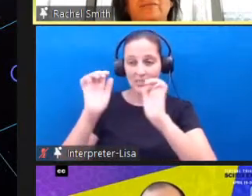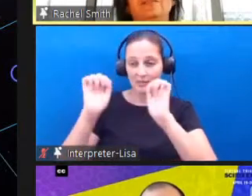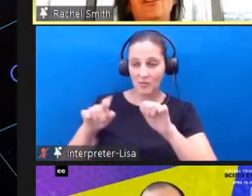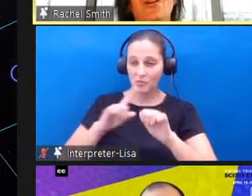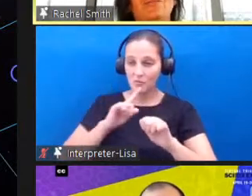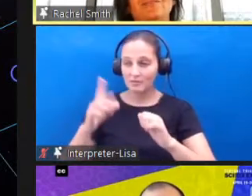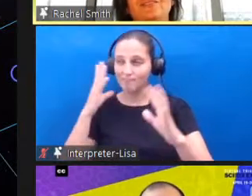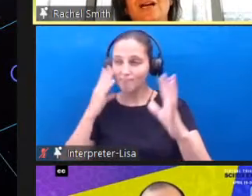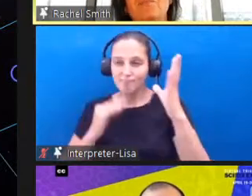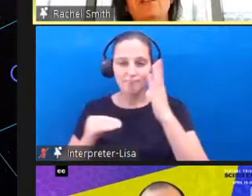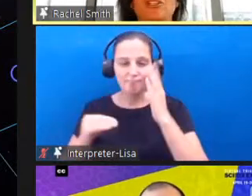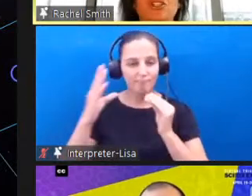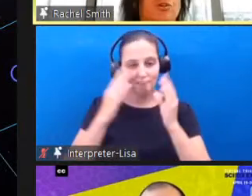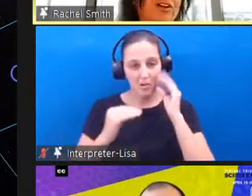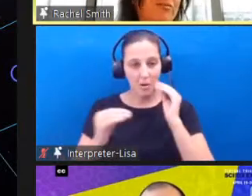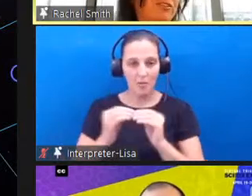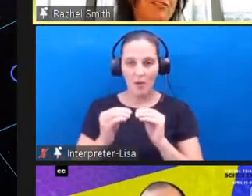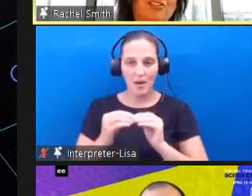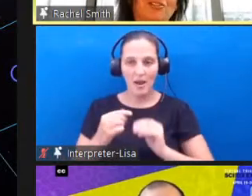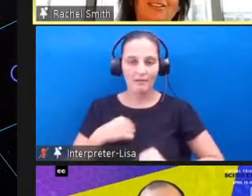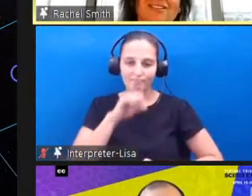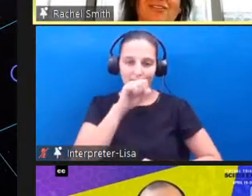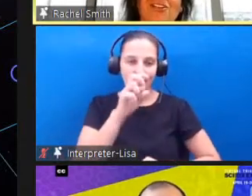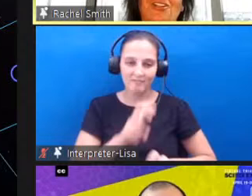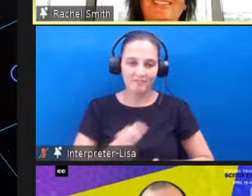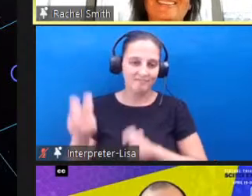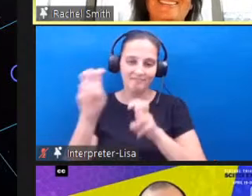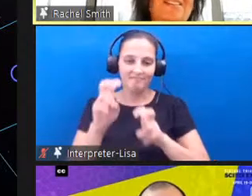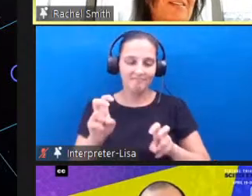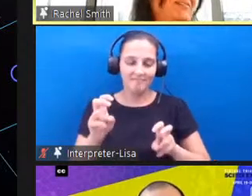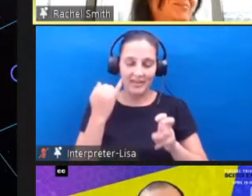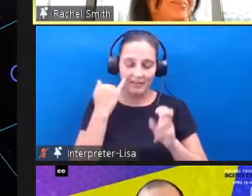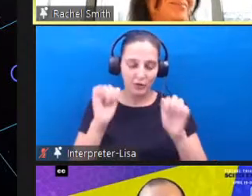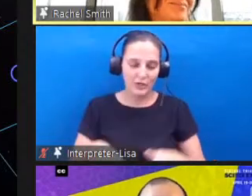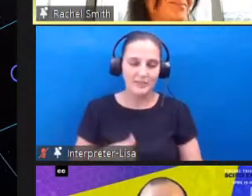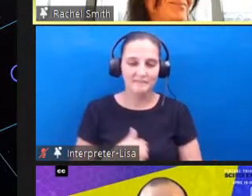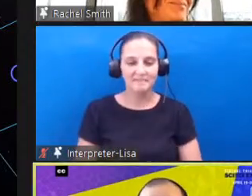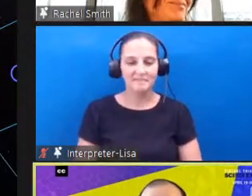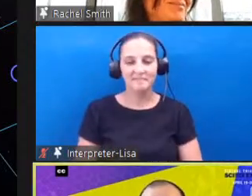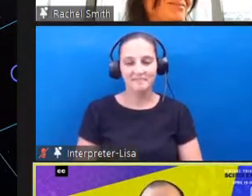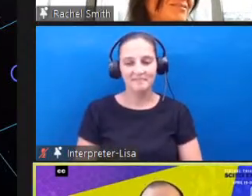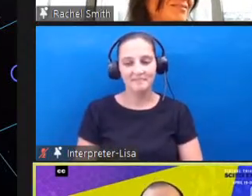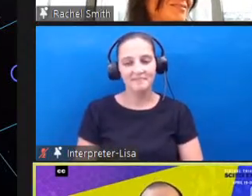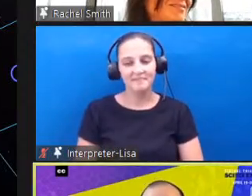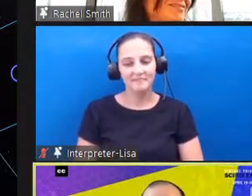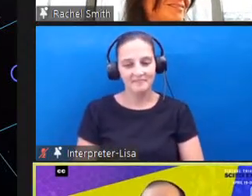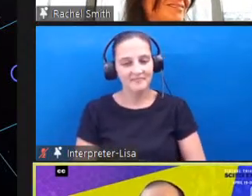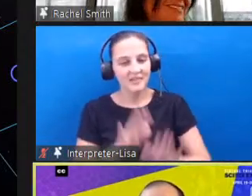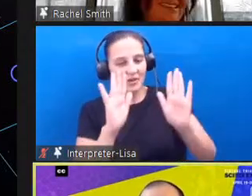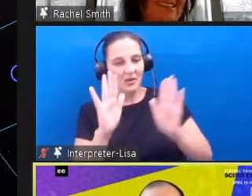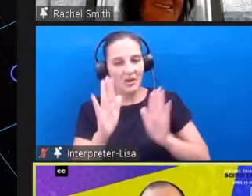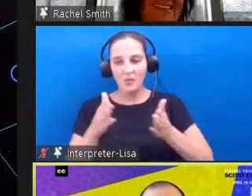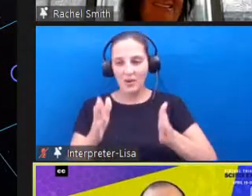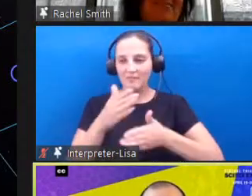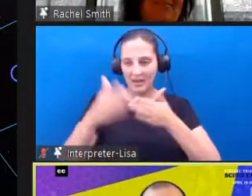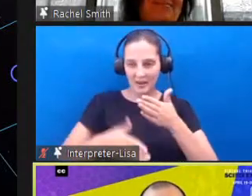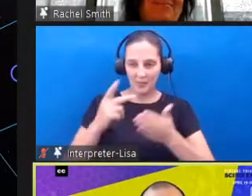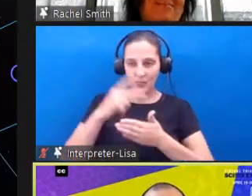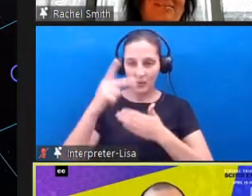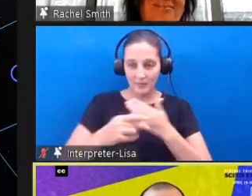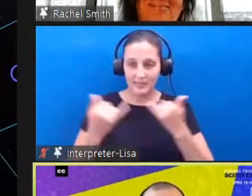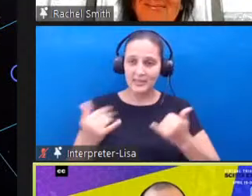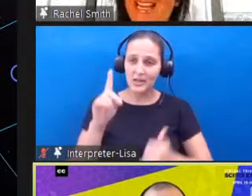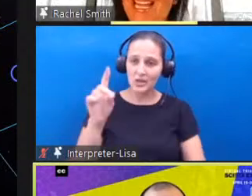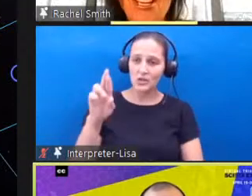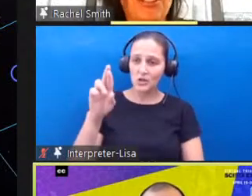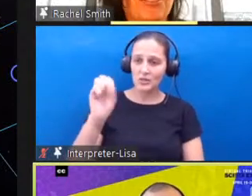more. I'm an adventurer. I would love to do it if I could. Well, that's a great way to end our program today. Dr. Smith, thank